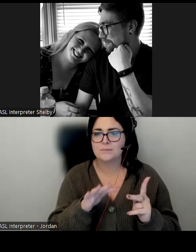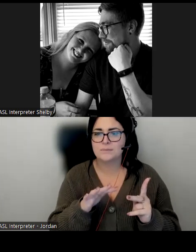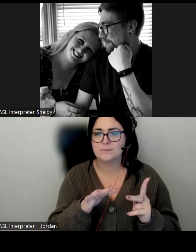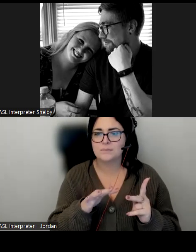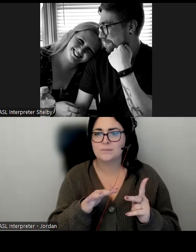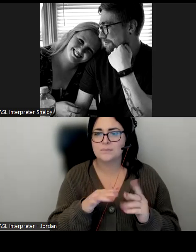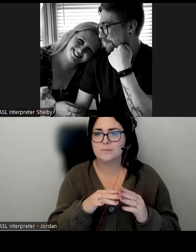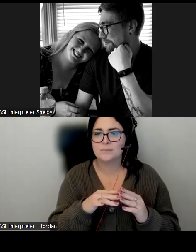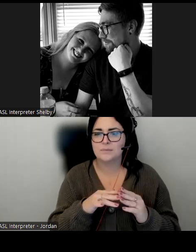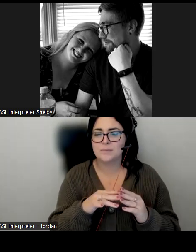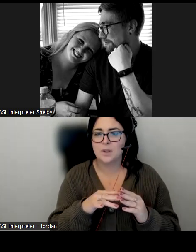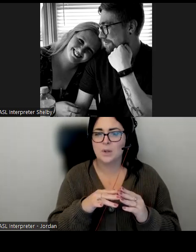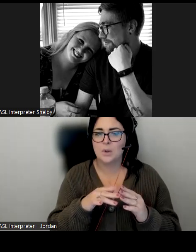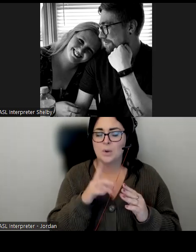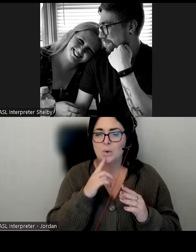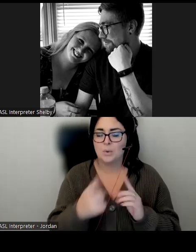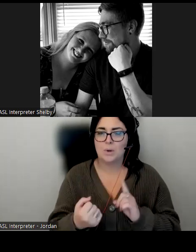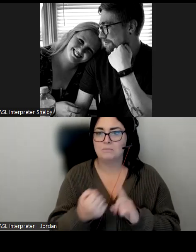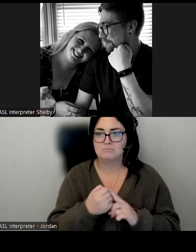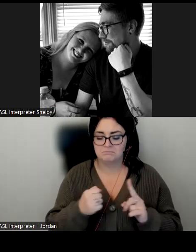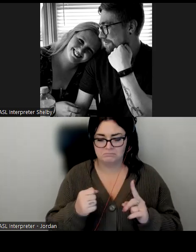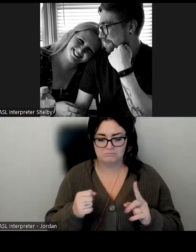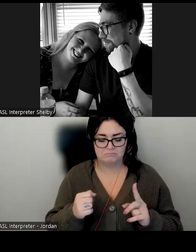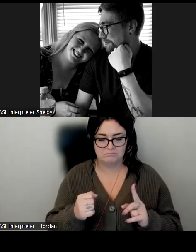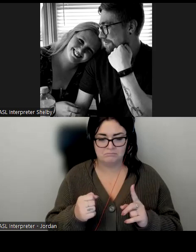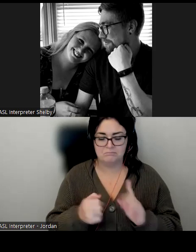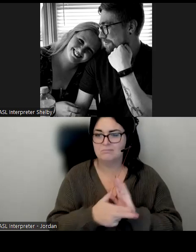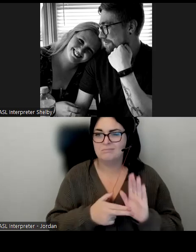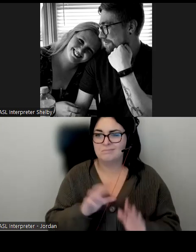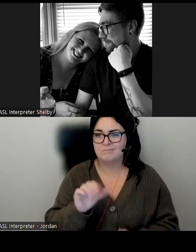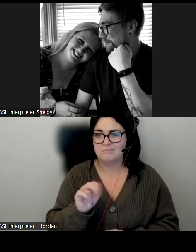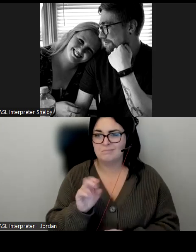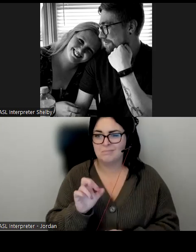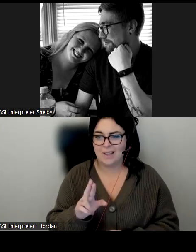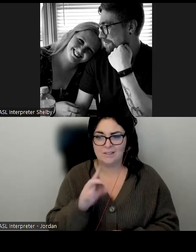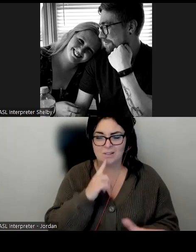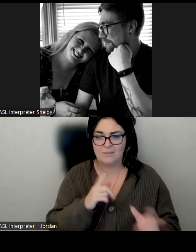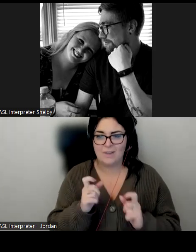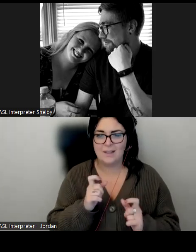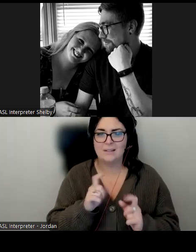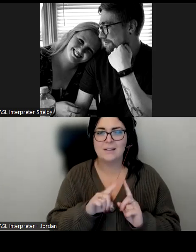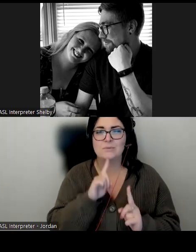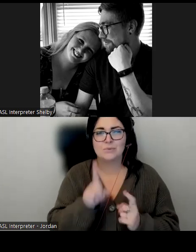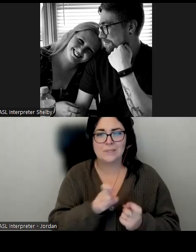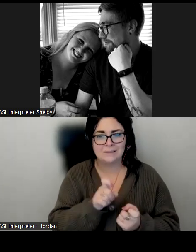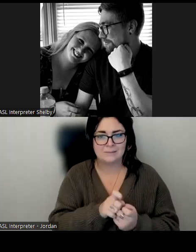rapid onset cancer diagnosis. But again, that's a very specific group.